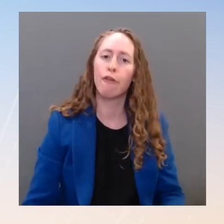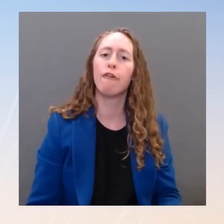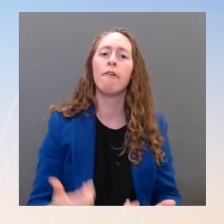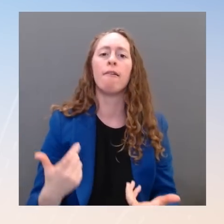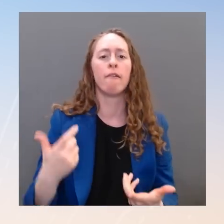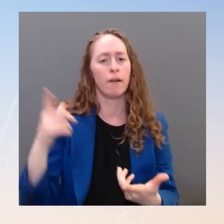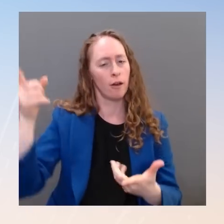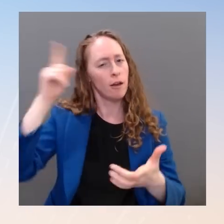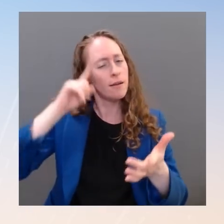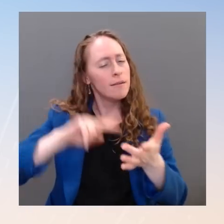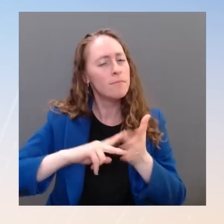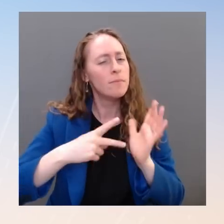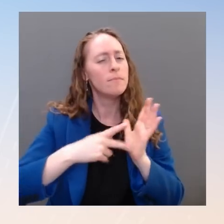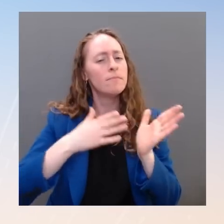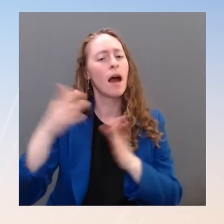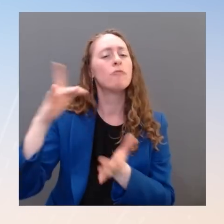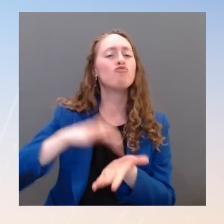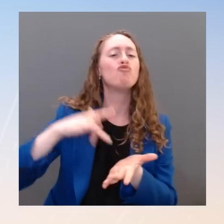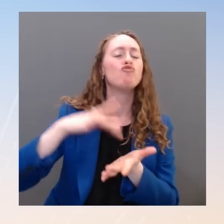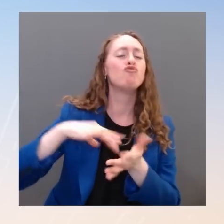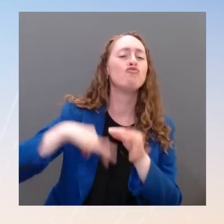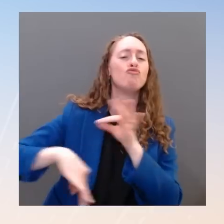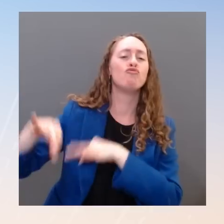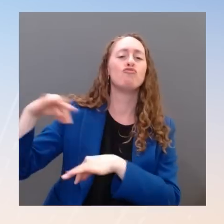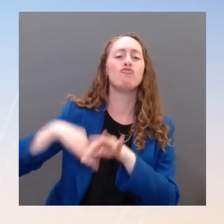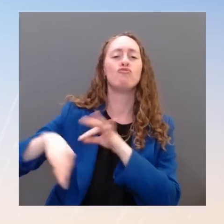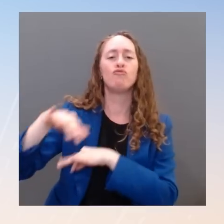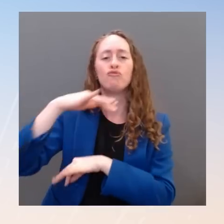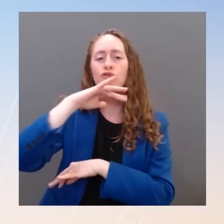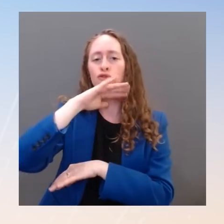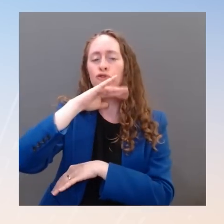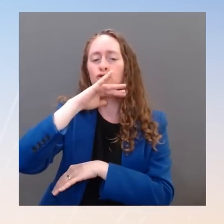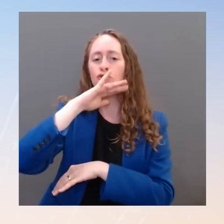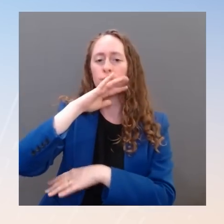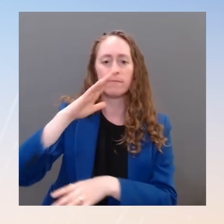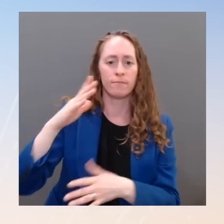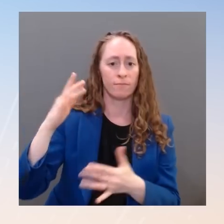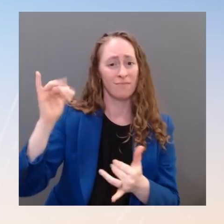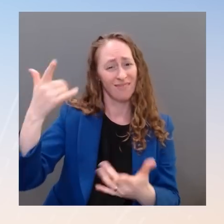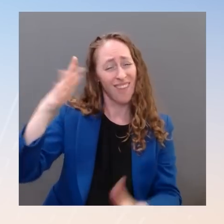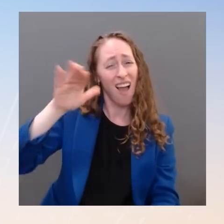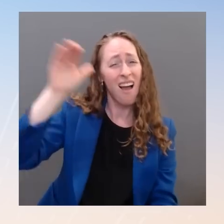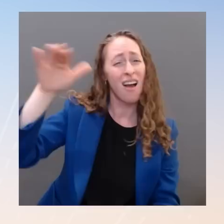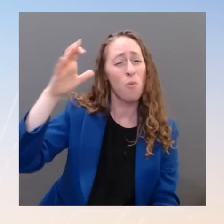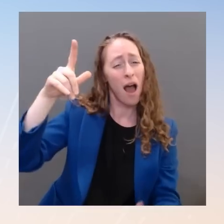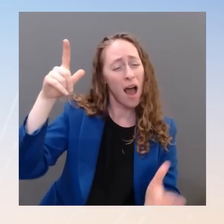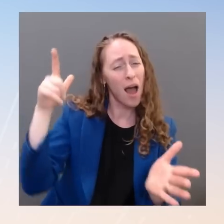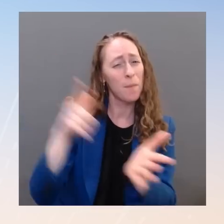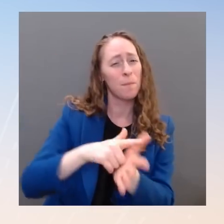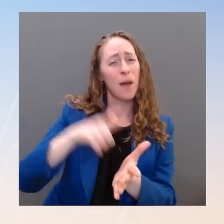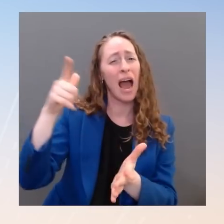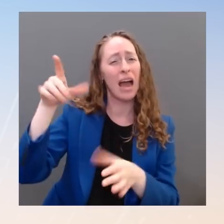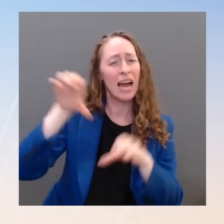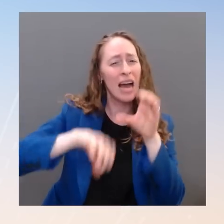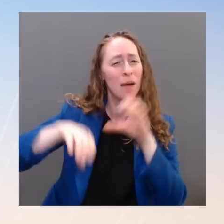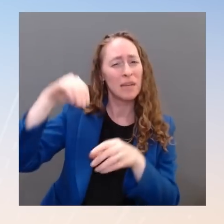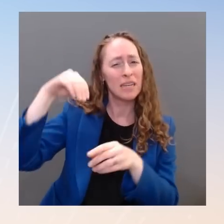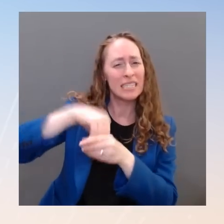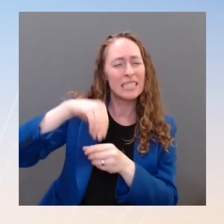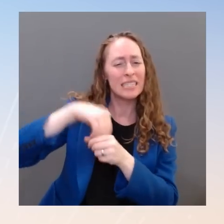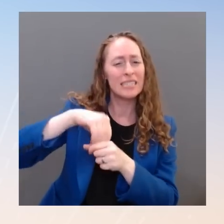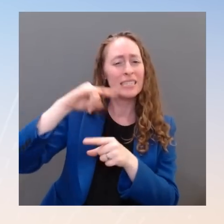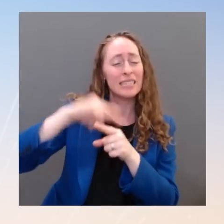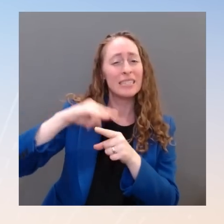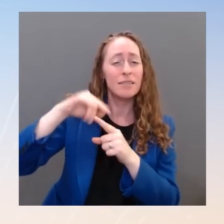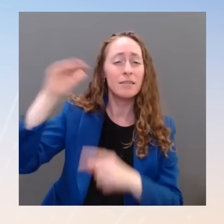for a ban on menthol cigarettes and flavored e-cigarettes for years now, and we applaud the FDA's plan. But what we're talking about